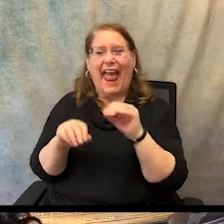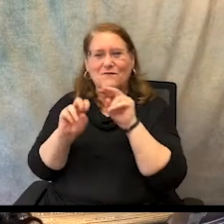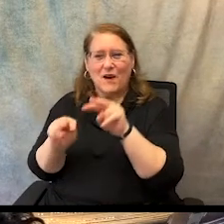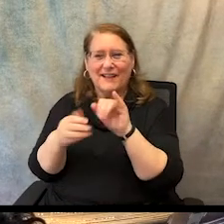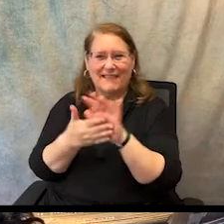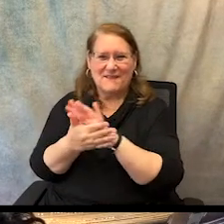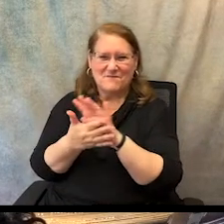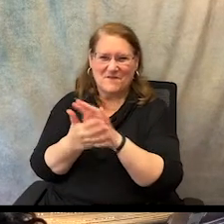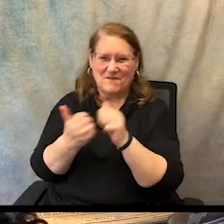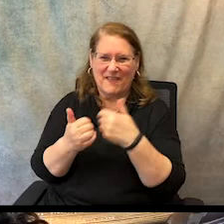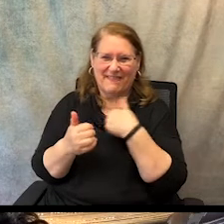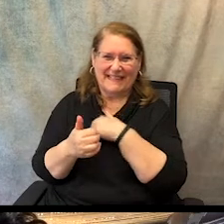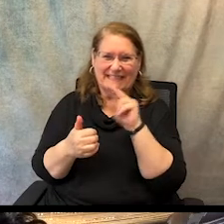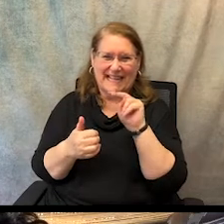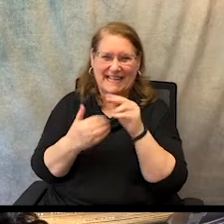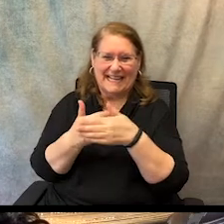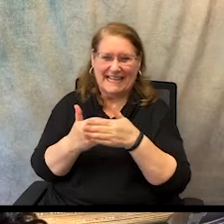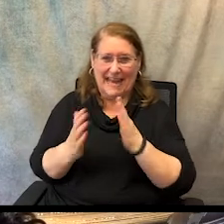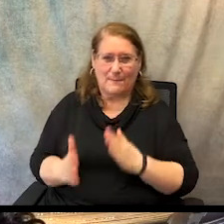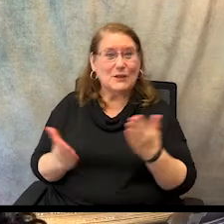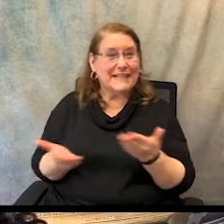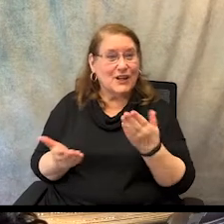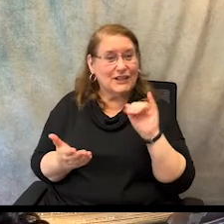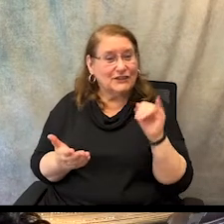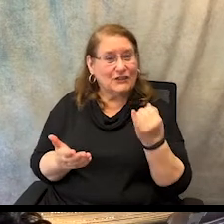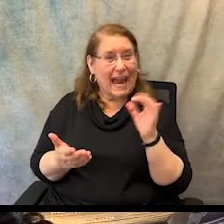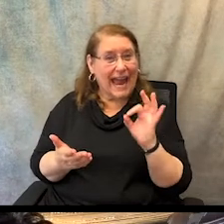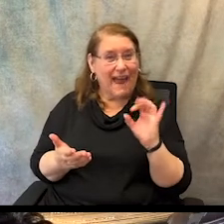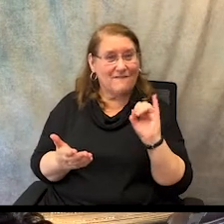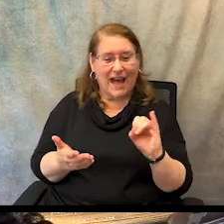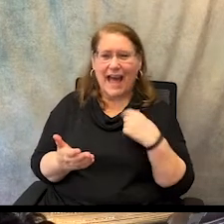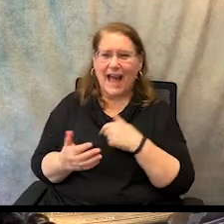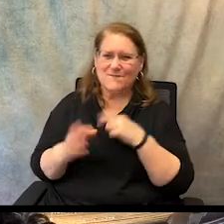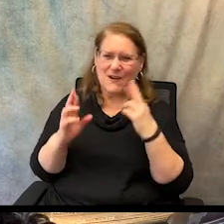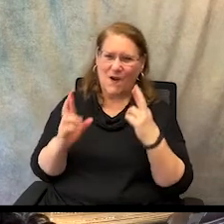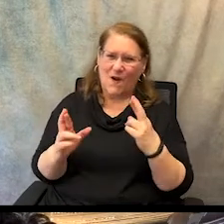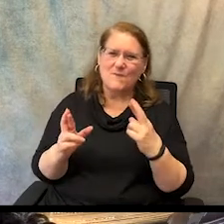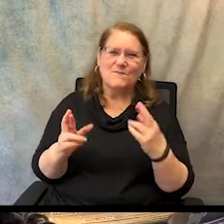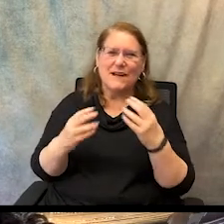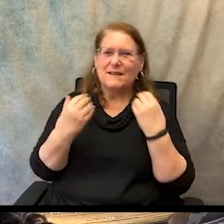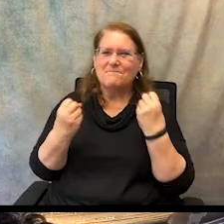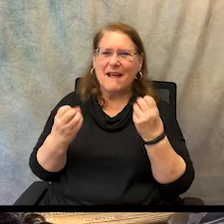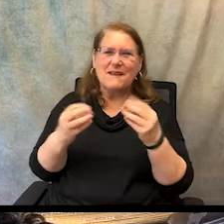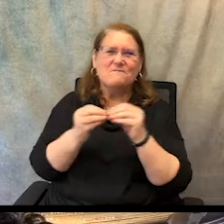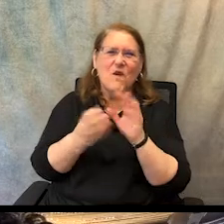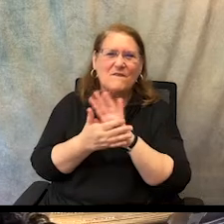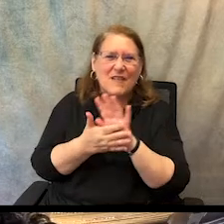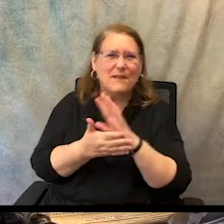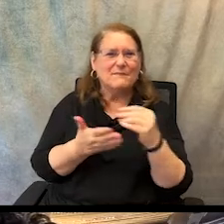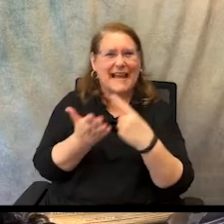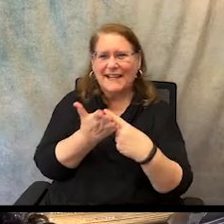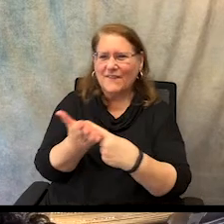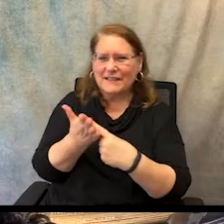watching Neighbours with us. Here at JFI, we hope you stay for more films and conversation and that you